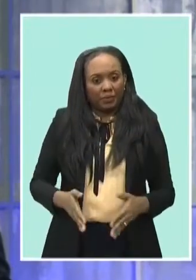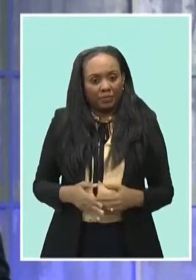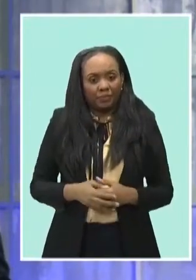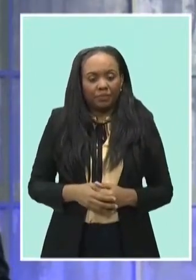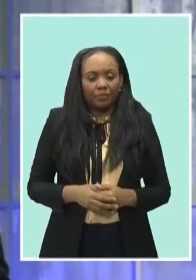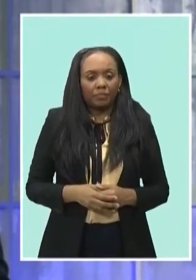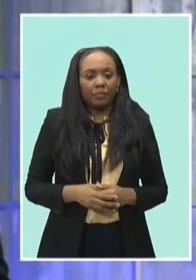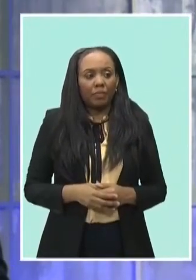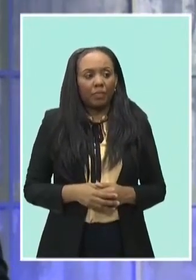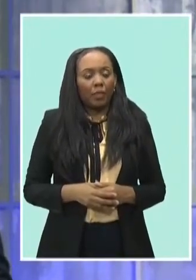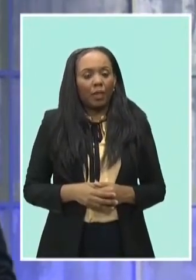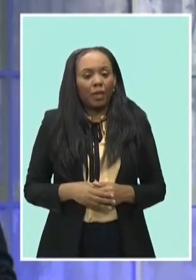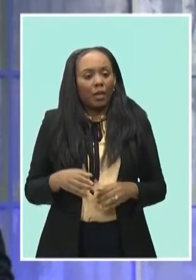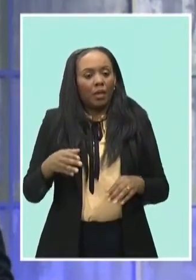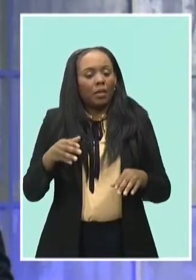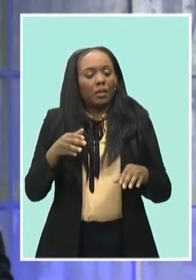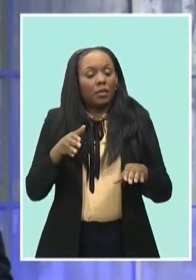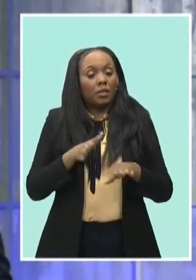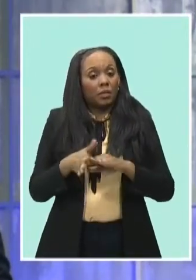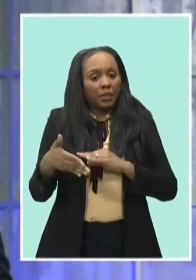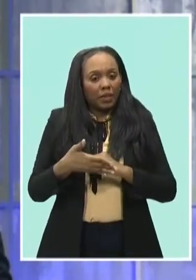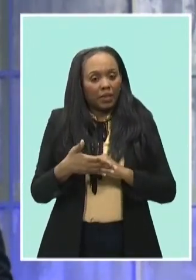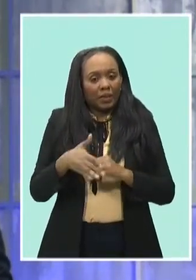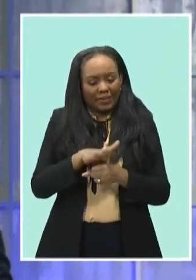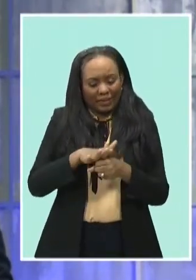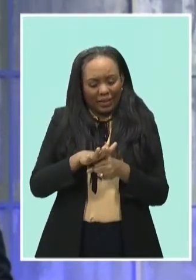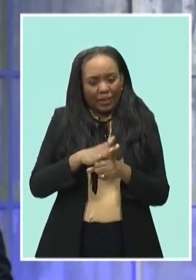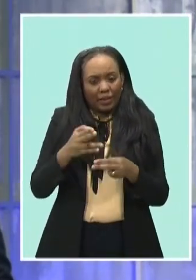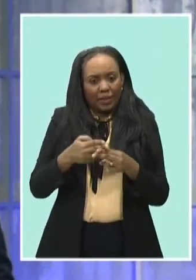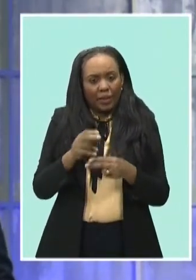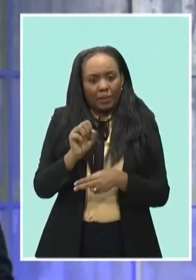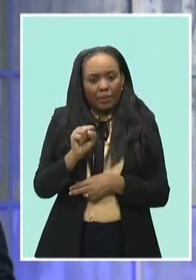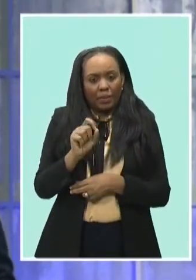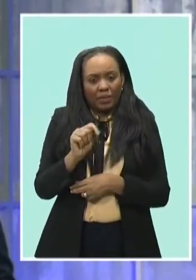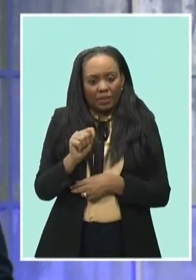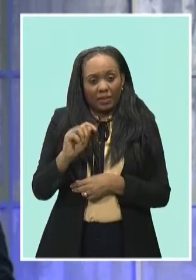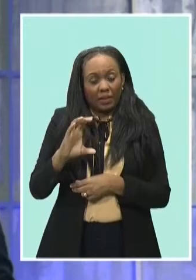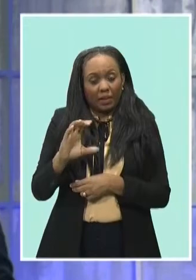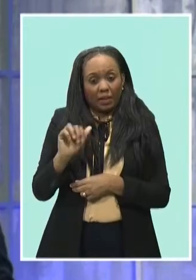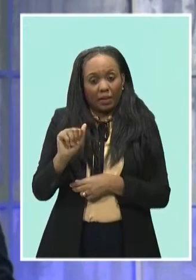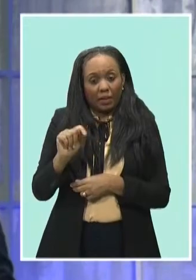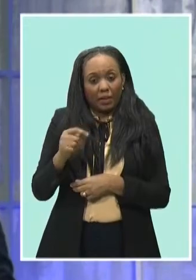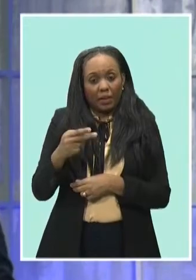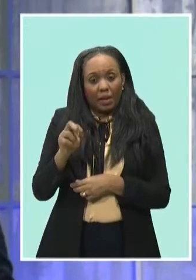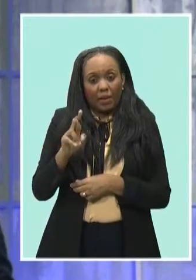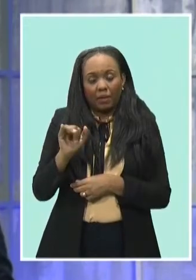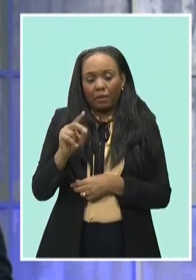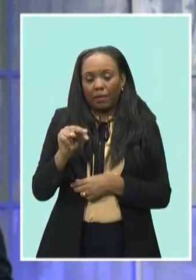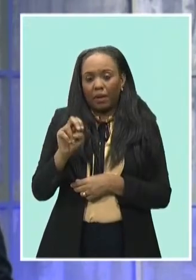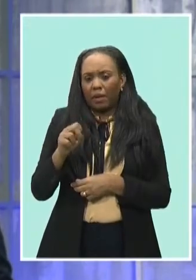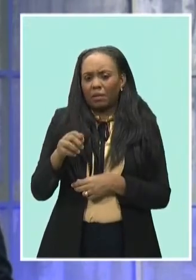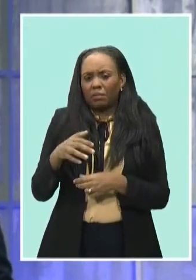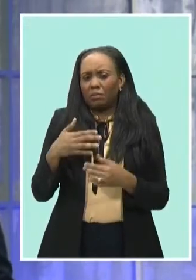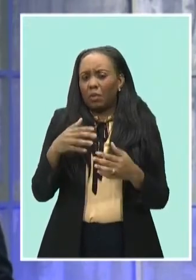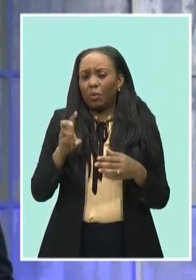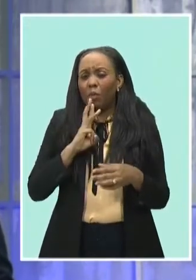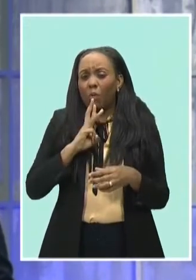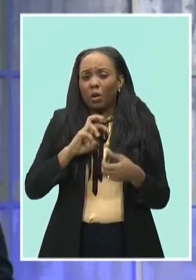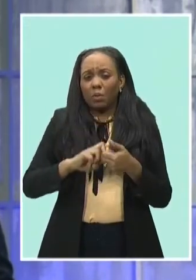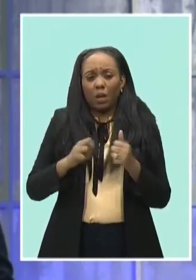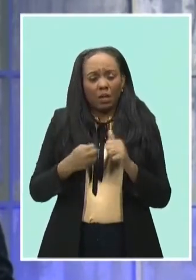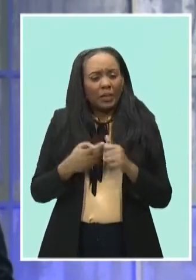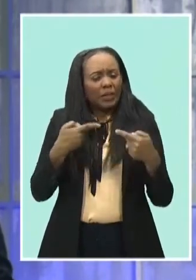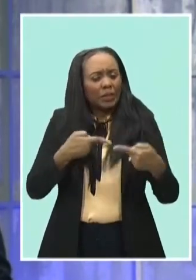have worsened in the parish of St. Catherine in Jamaica, and based on reports, the parish council is struggling to keep up. More